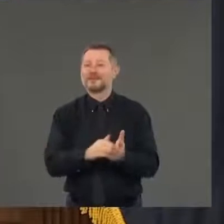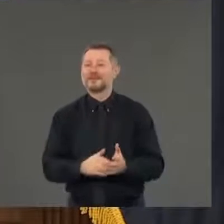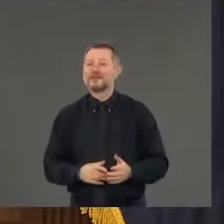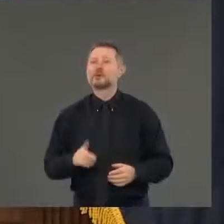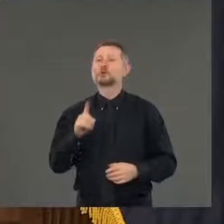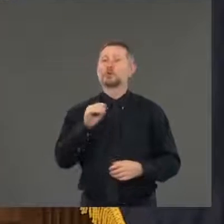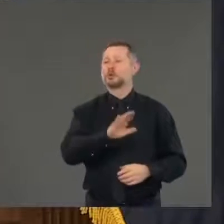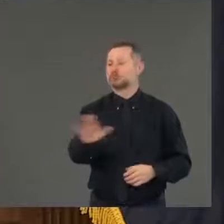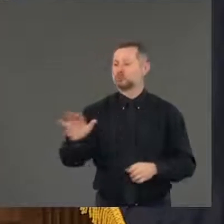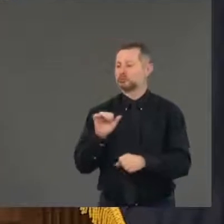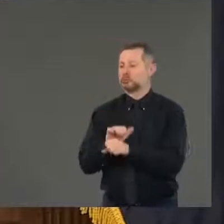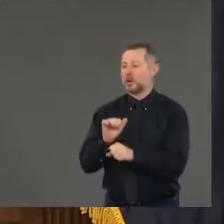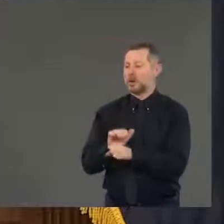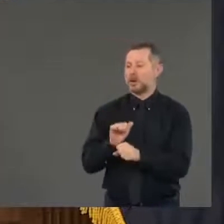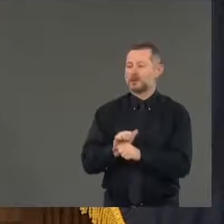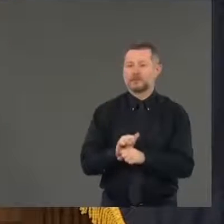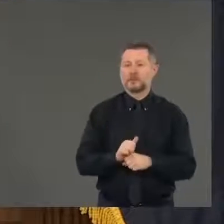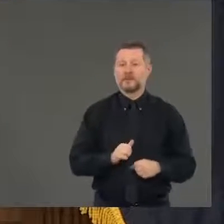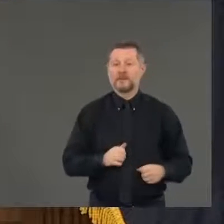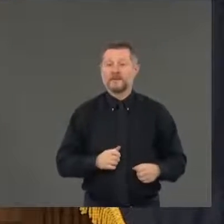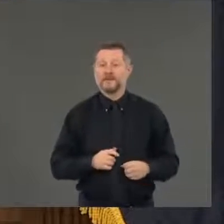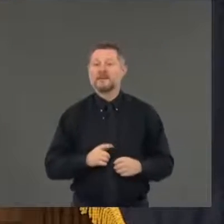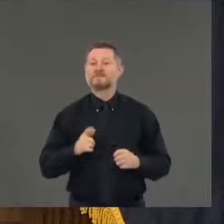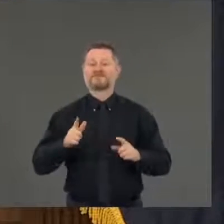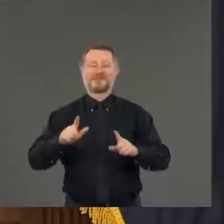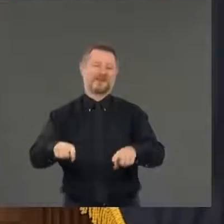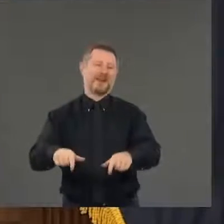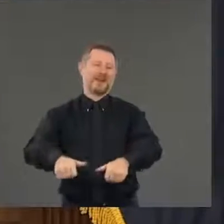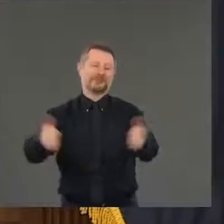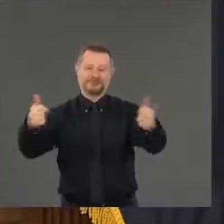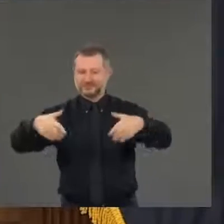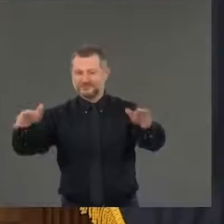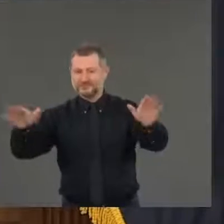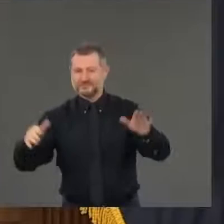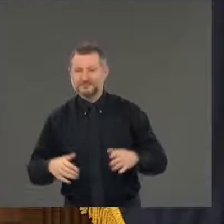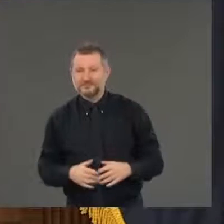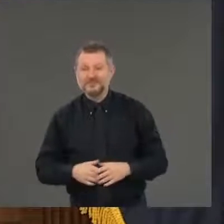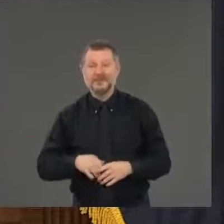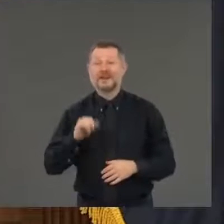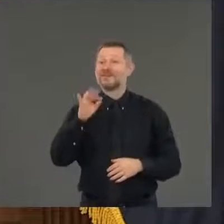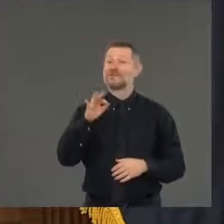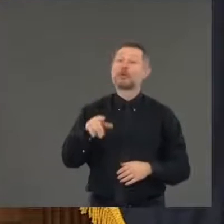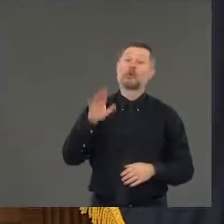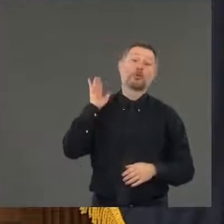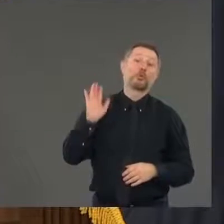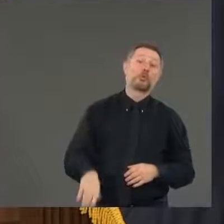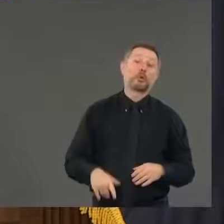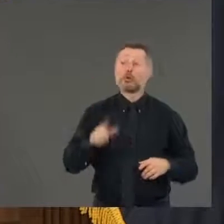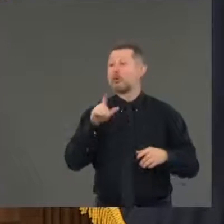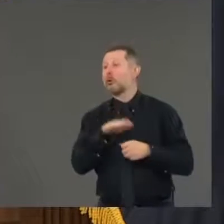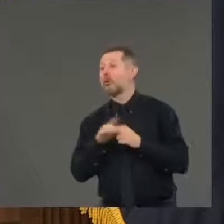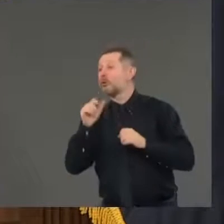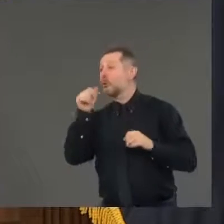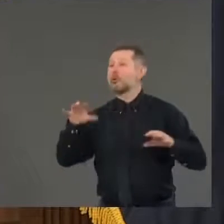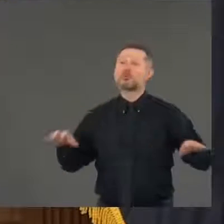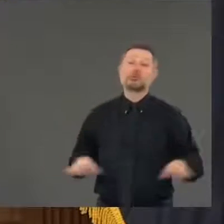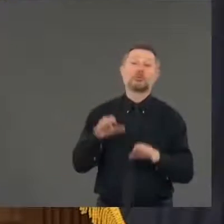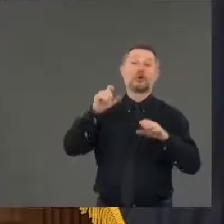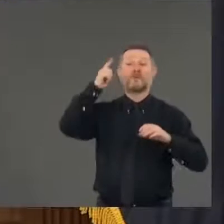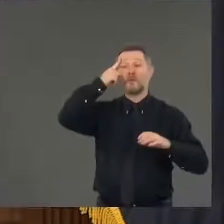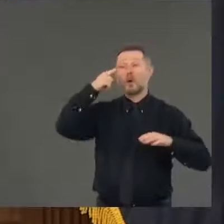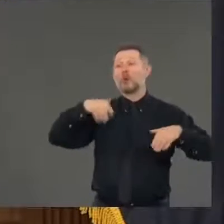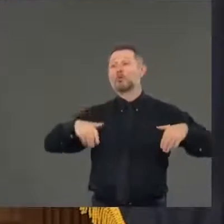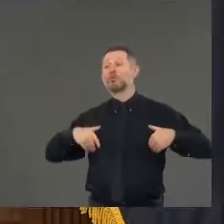job and enforce the law. If you do not, and this continues, we would have